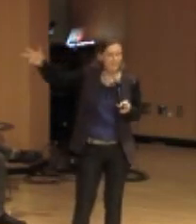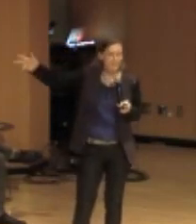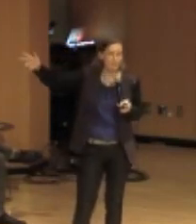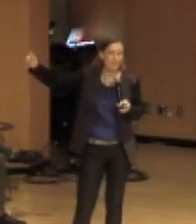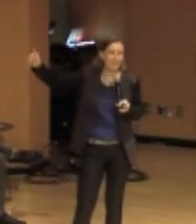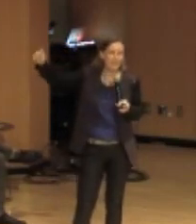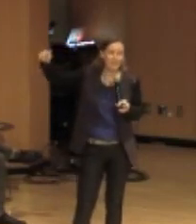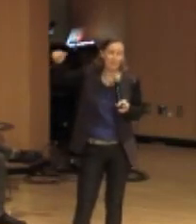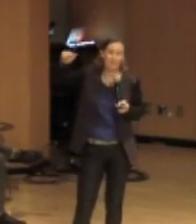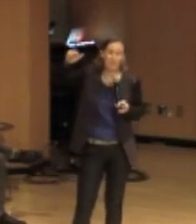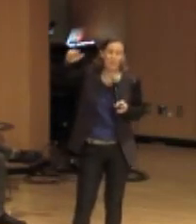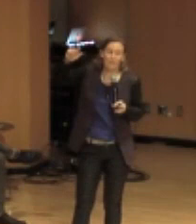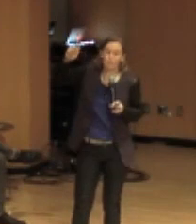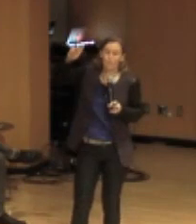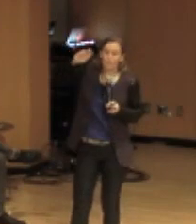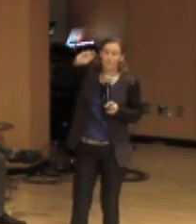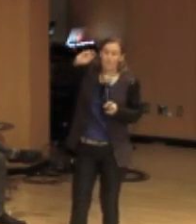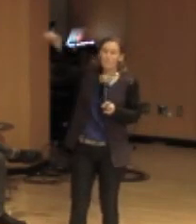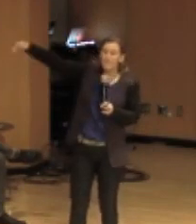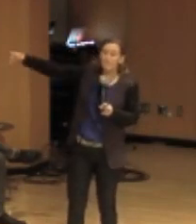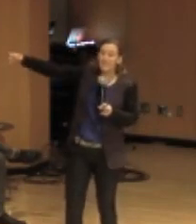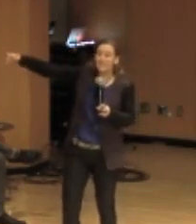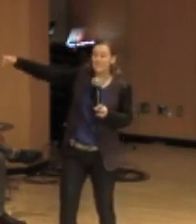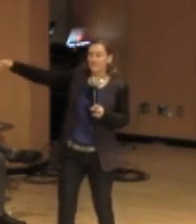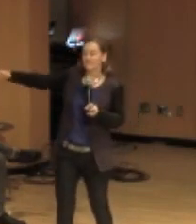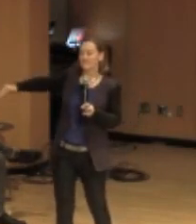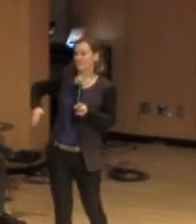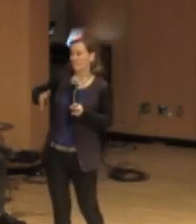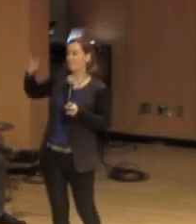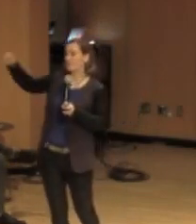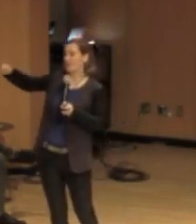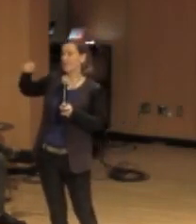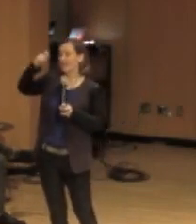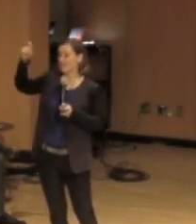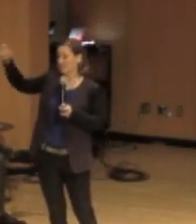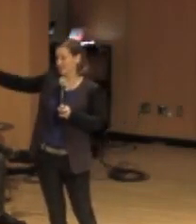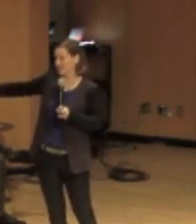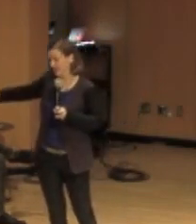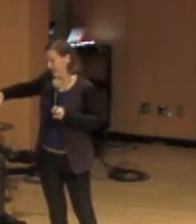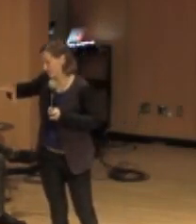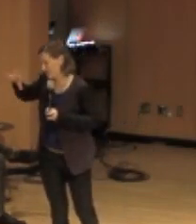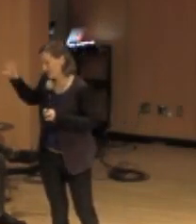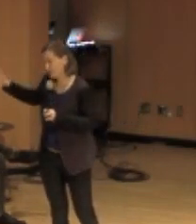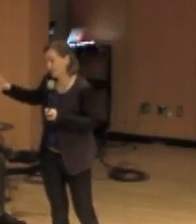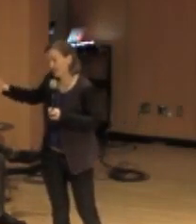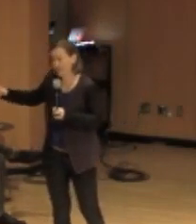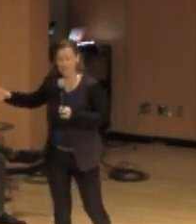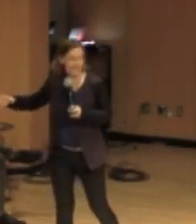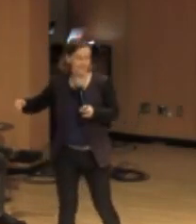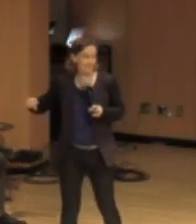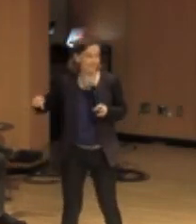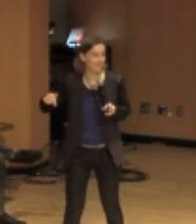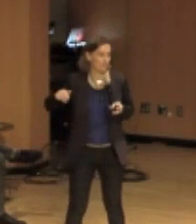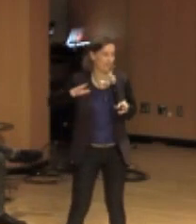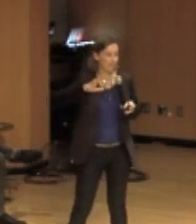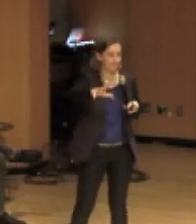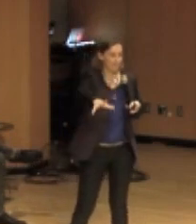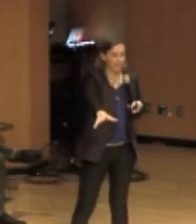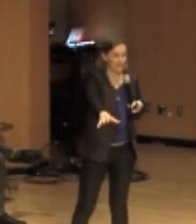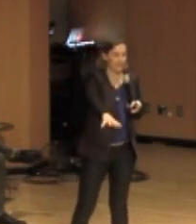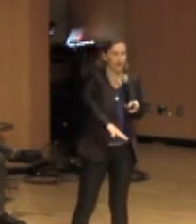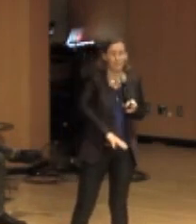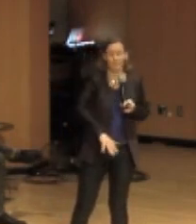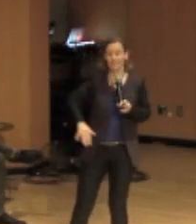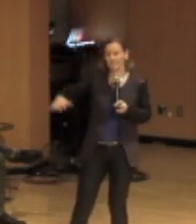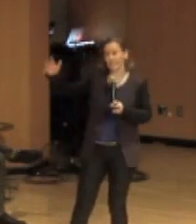play maybe it's looking at one of you's newest plays because he's started writing plays again after a 10year hius where he was